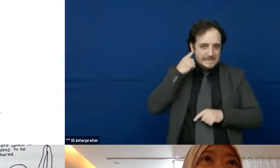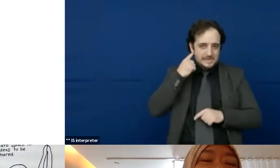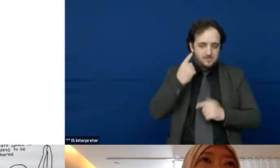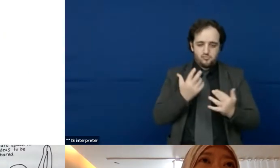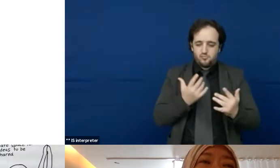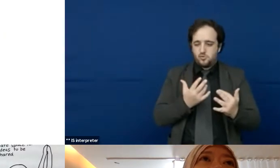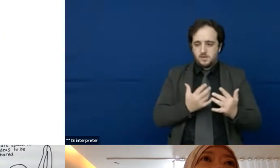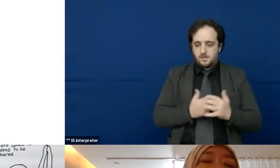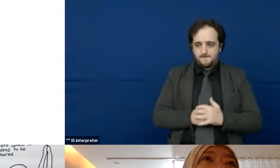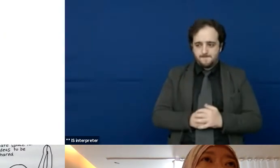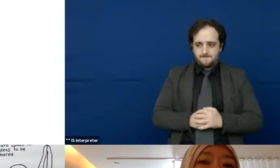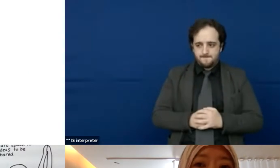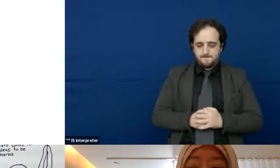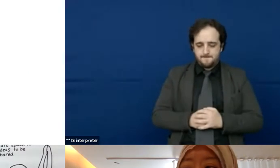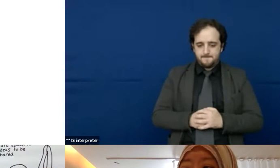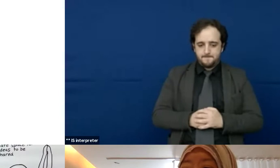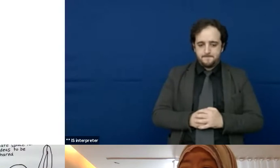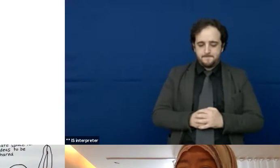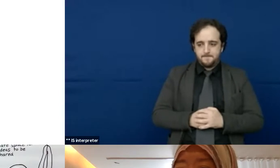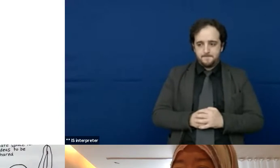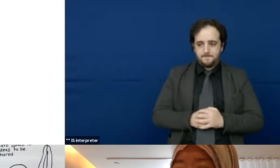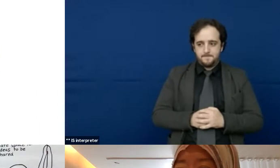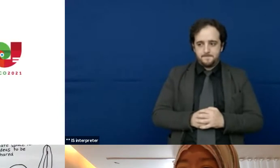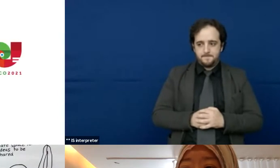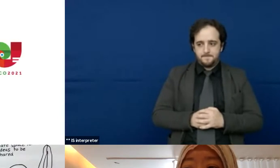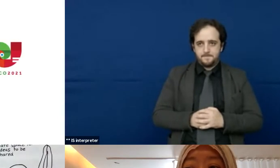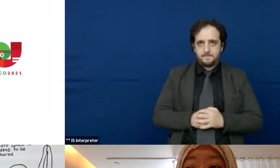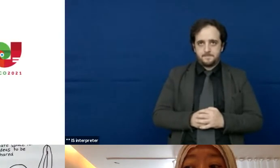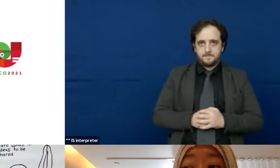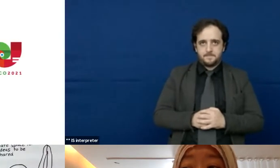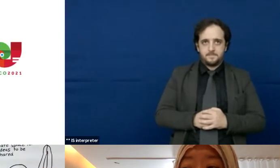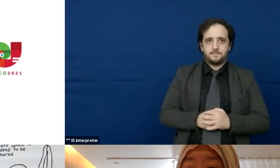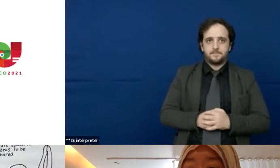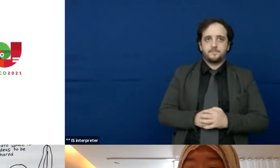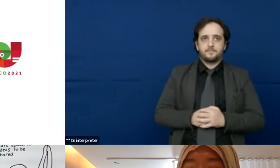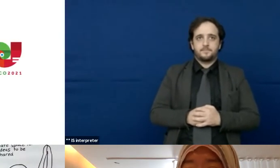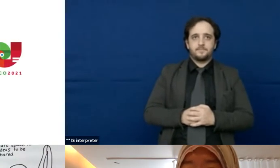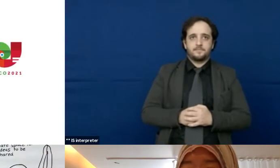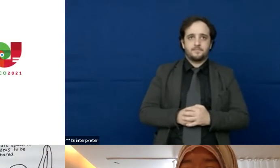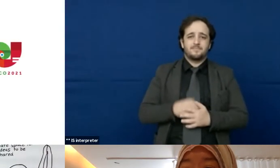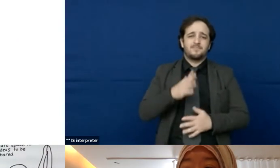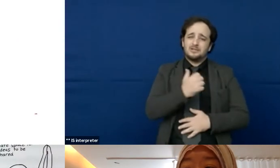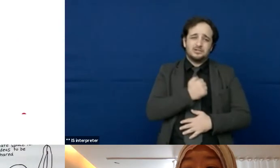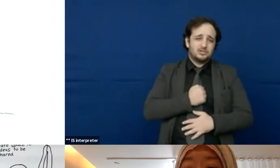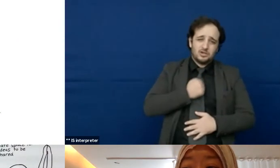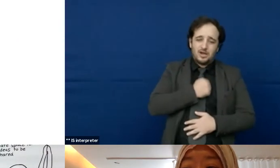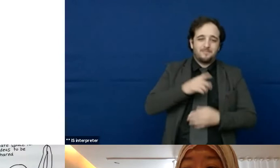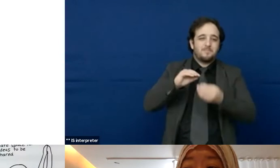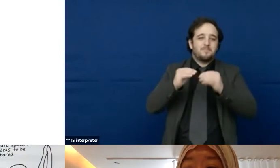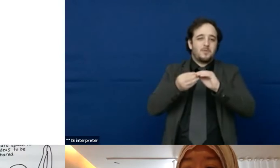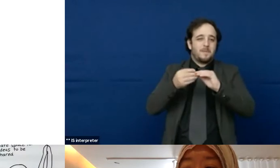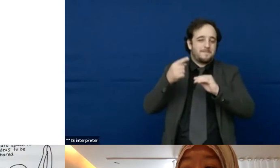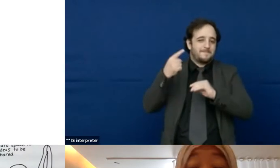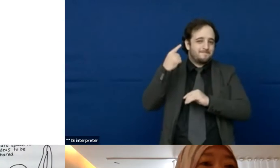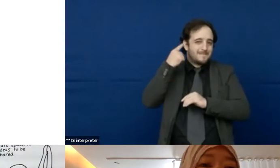We must invest in their leadership and organizing because they work with young women, yeah? Community-based